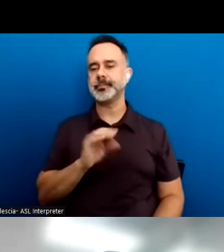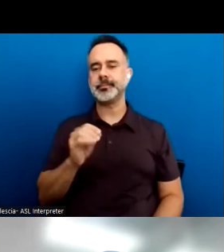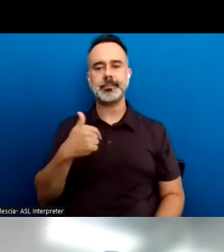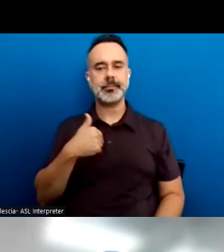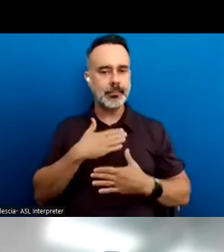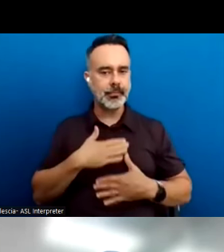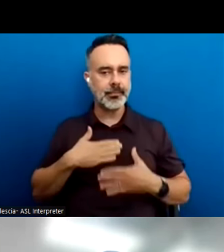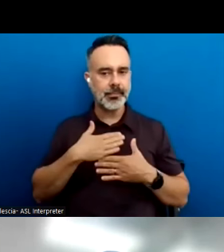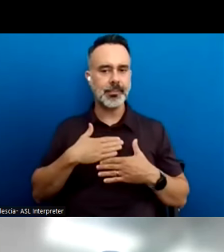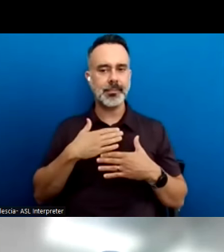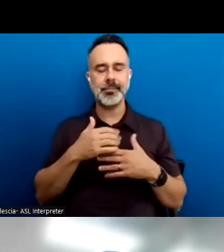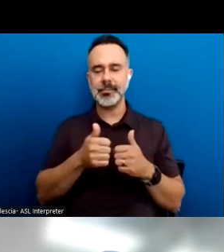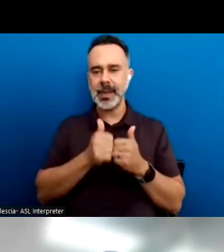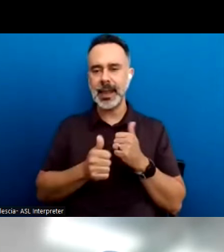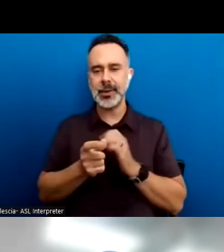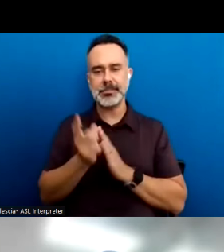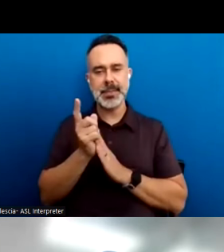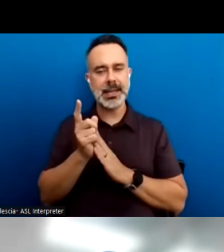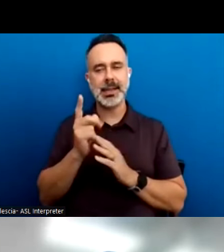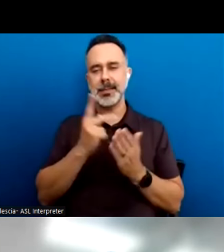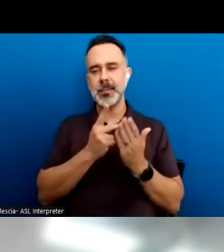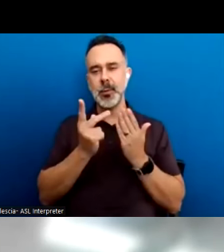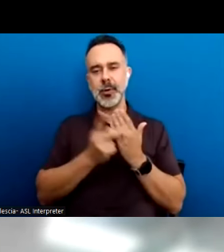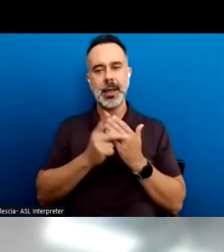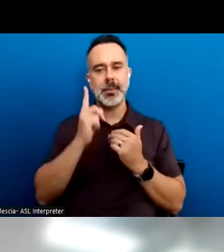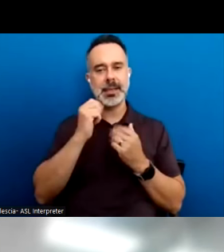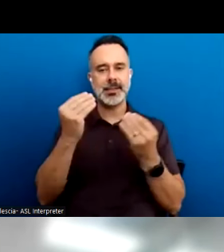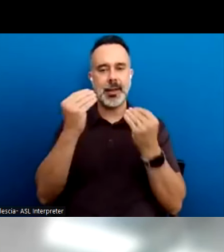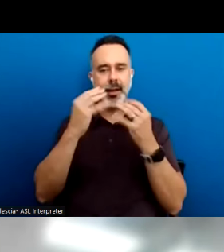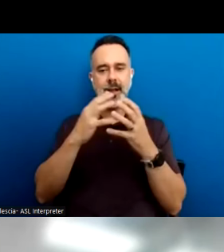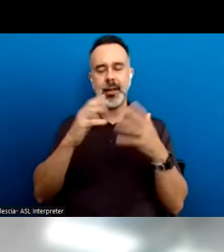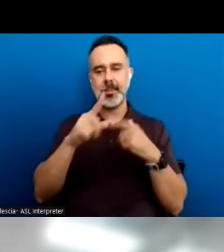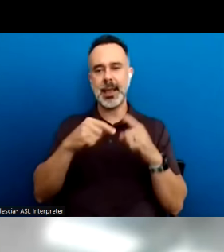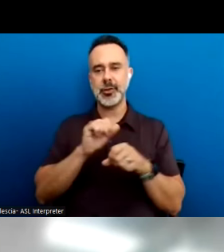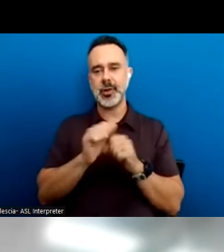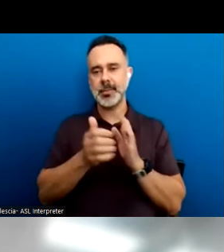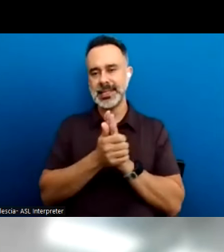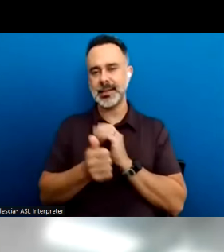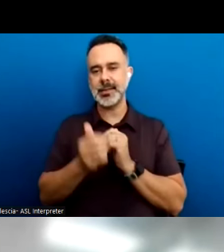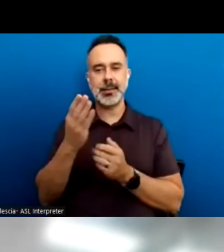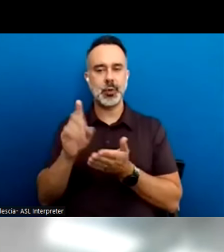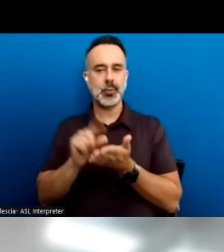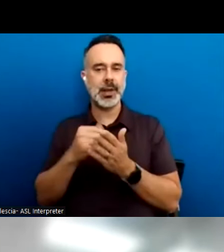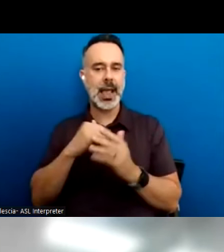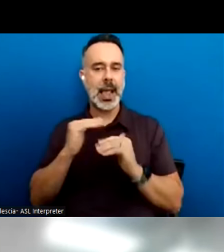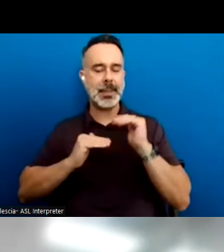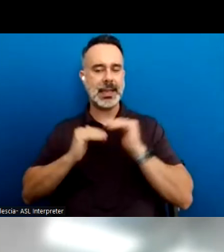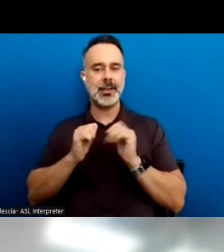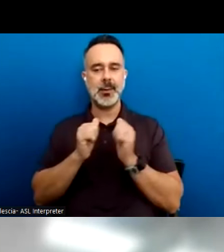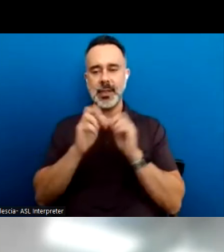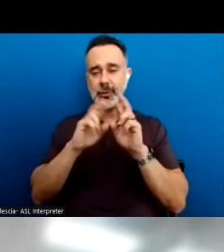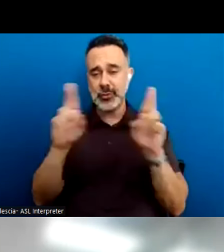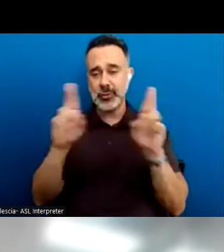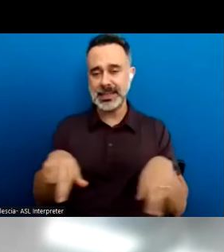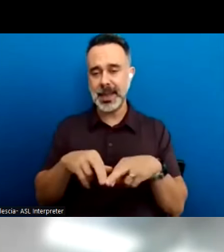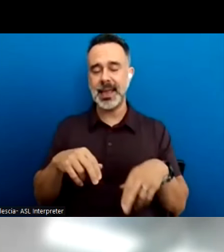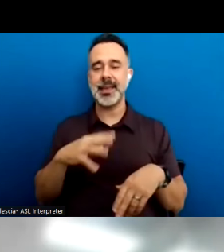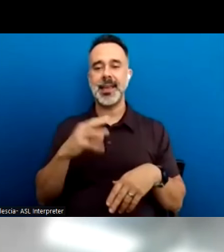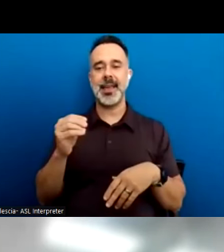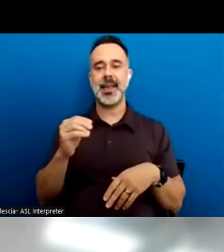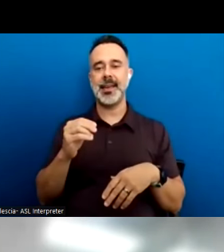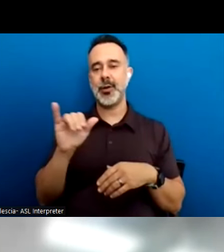enjoyed every minute of the program because it taught me a lot about my job skill and the blueprint I built when I did my resume, and it also